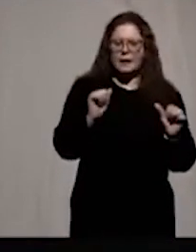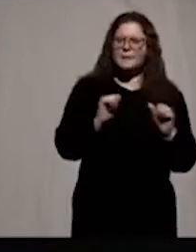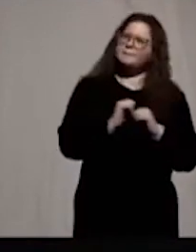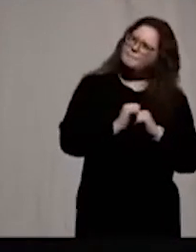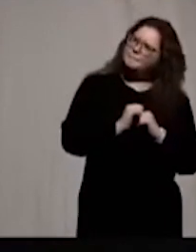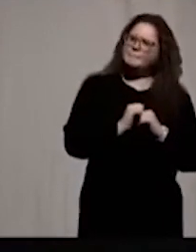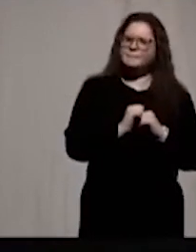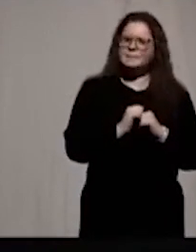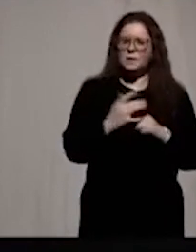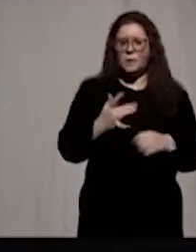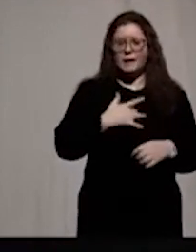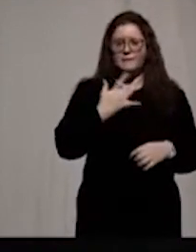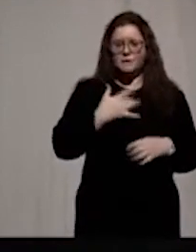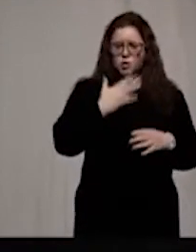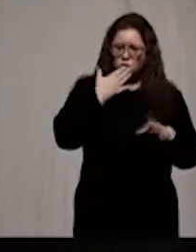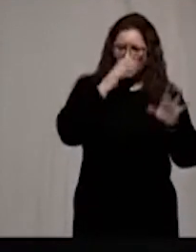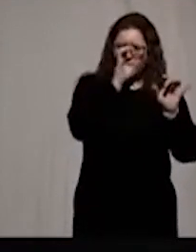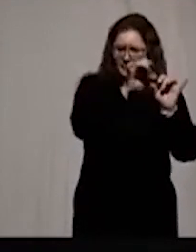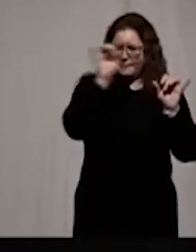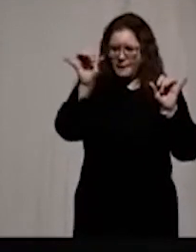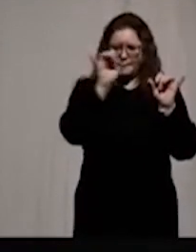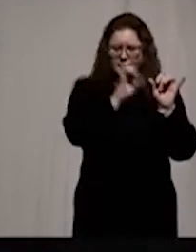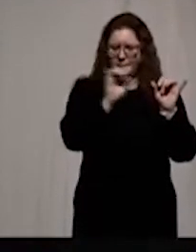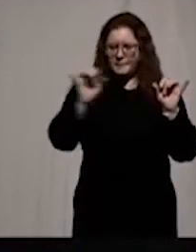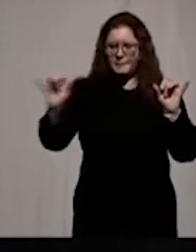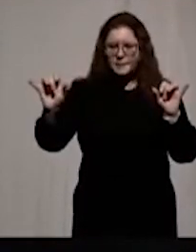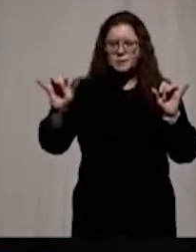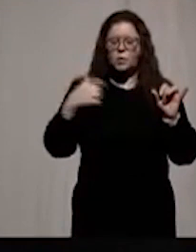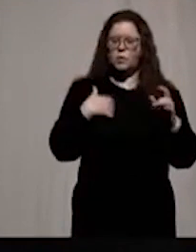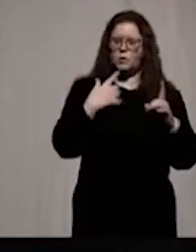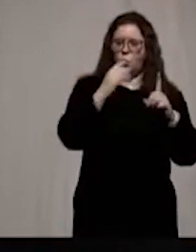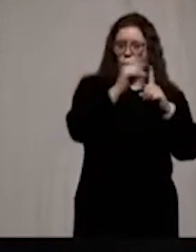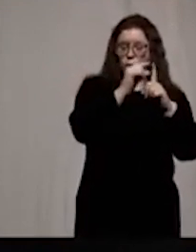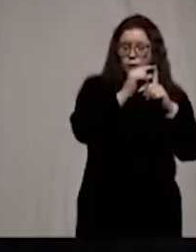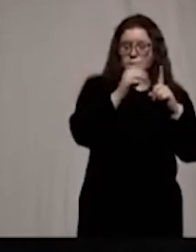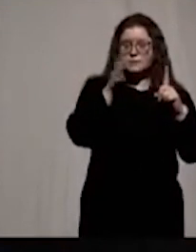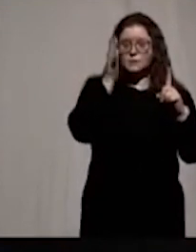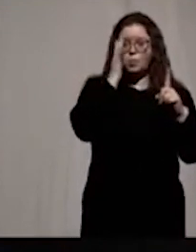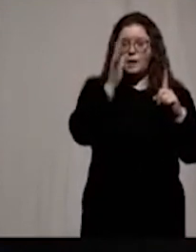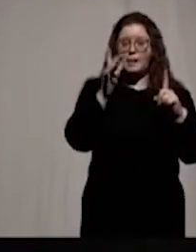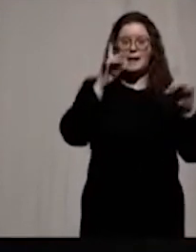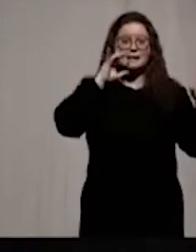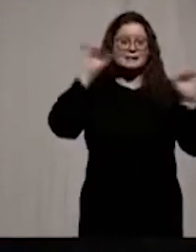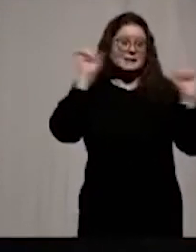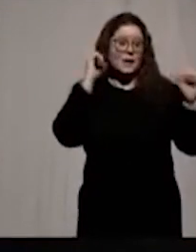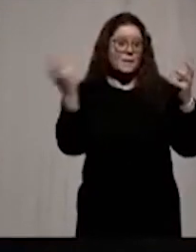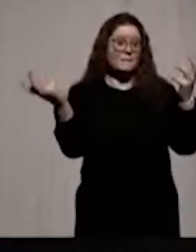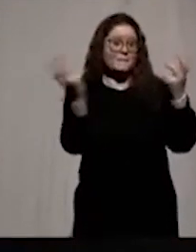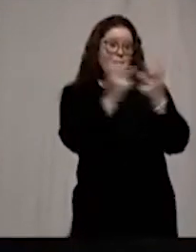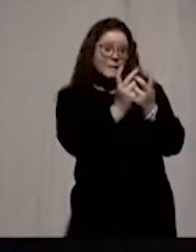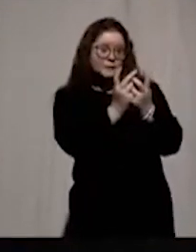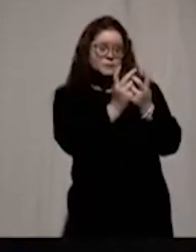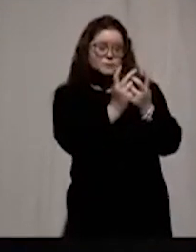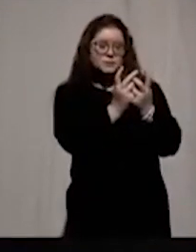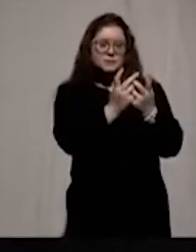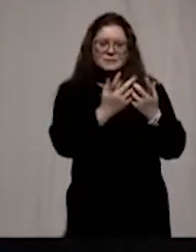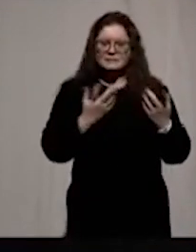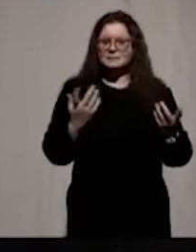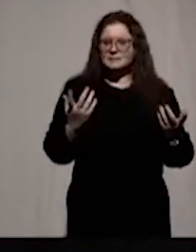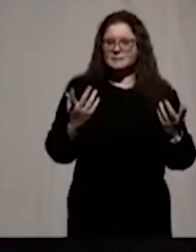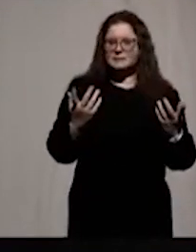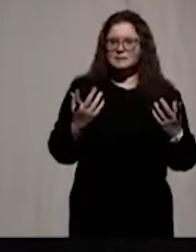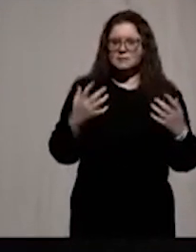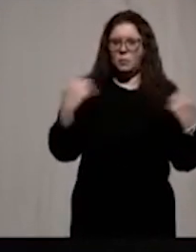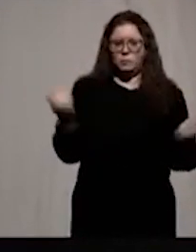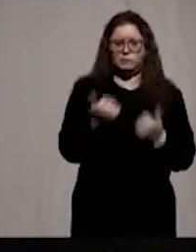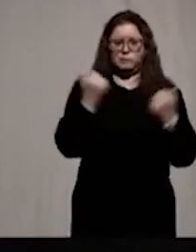together in the exact amount of beats? Are the words going to have the sound that I exactly want them to sing? That's a lot more rules